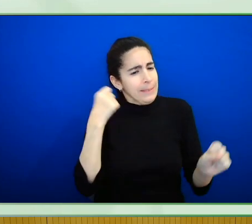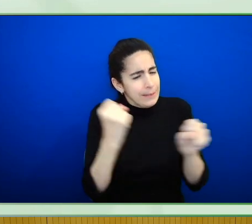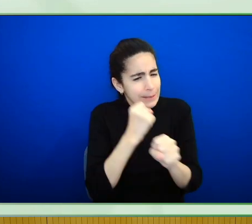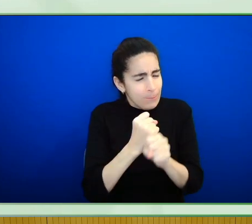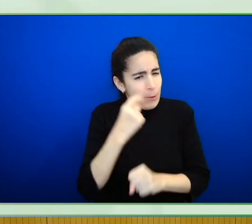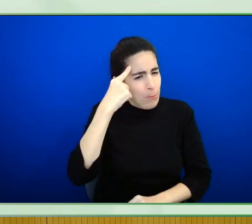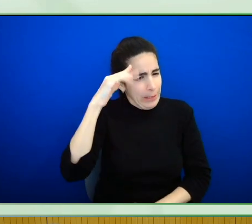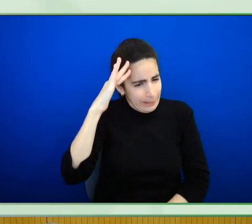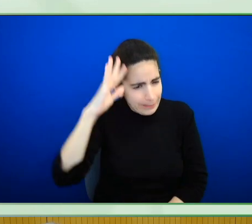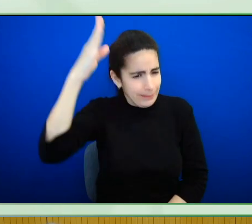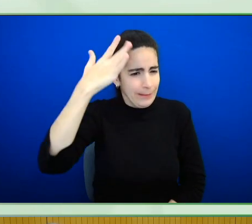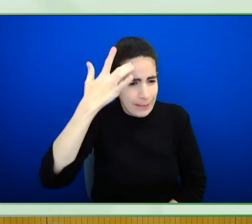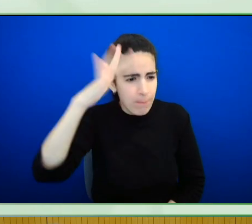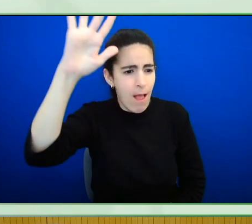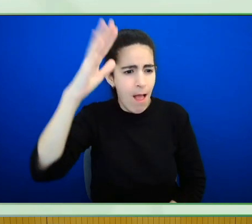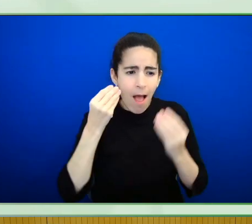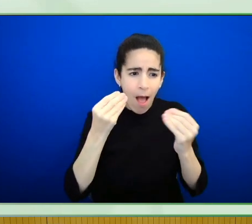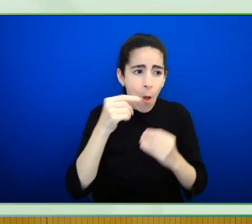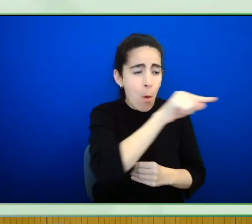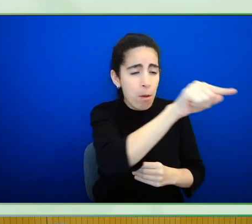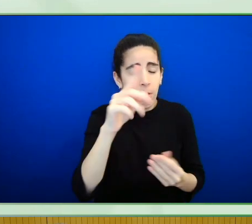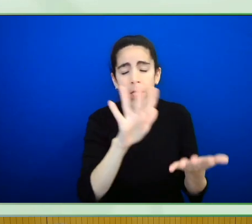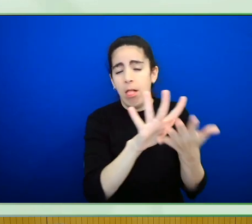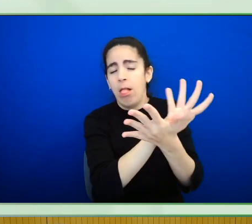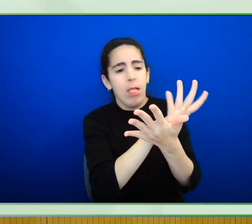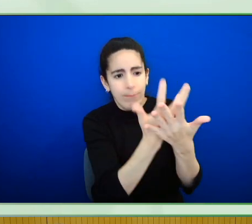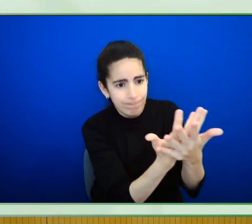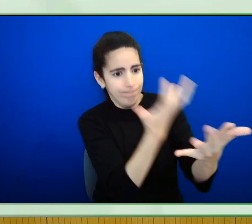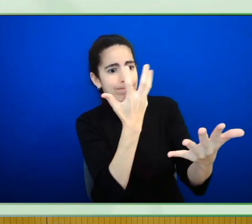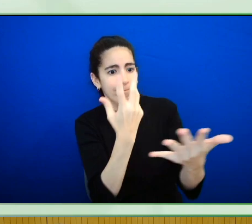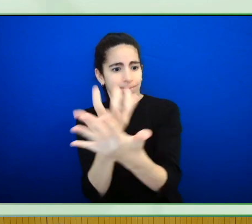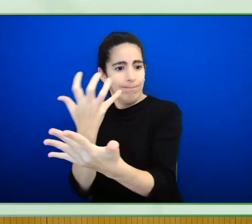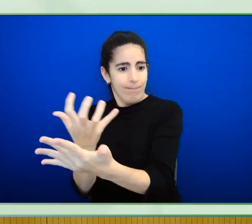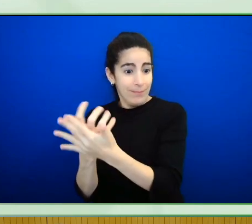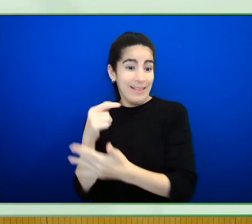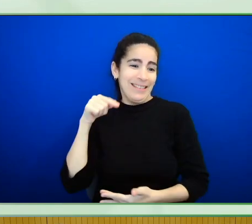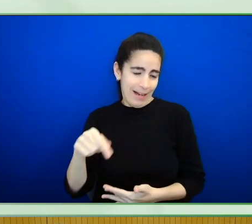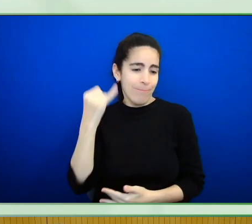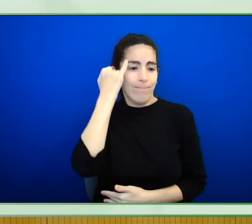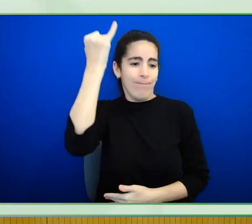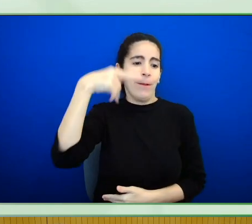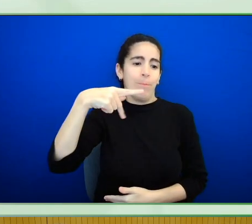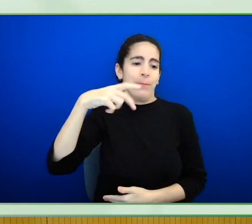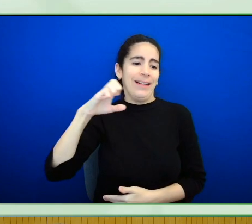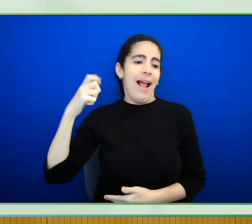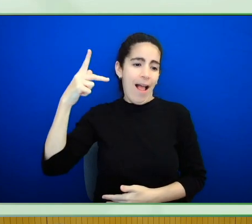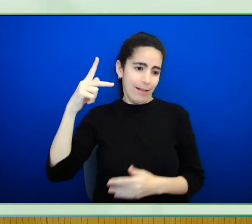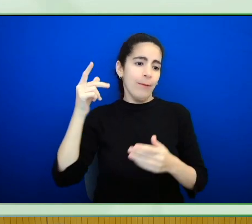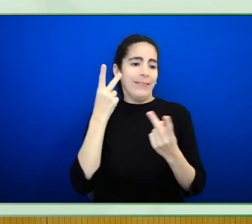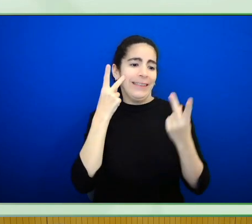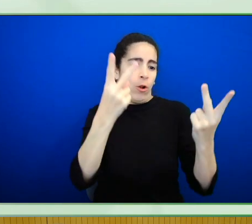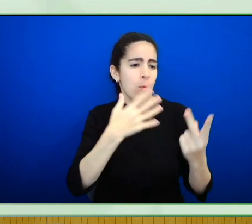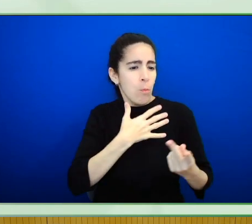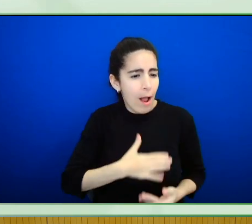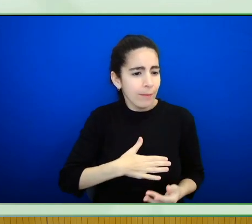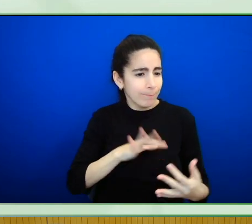to make the invisible visible. That's where Peak comes in, powering our partners with